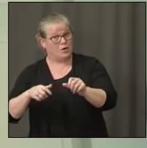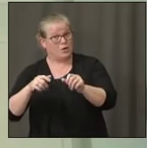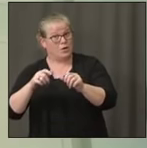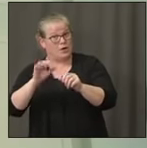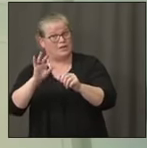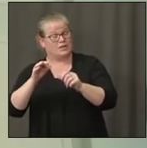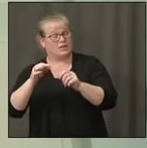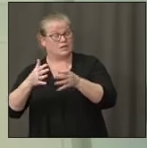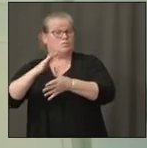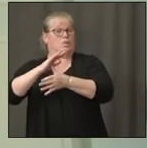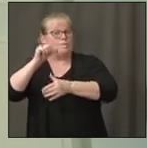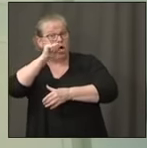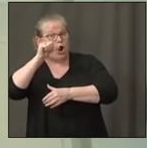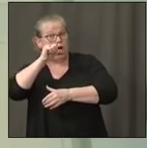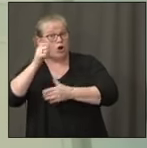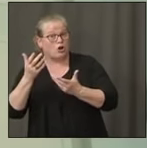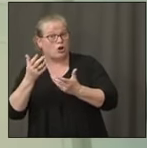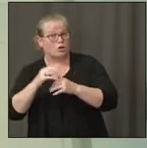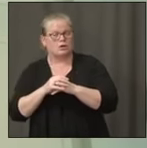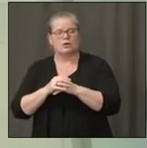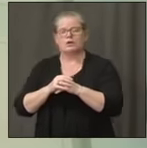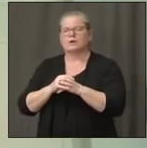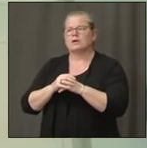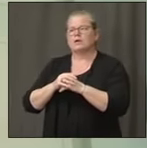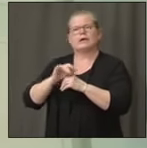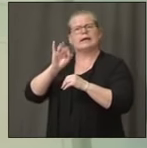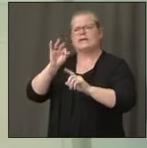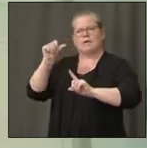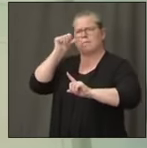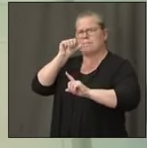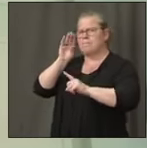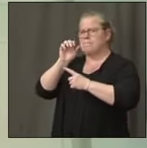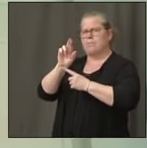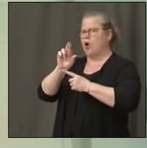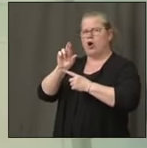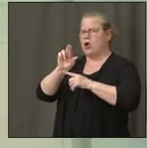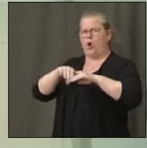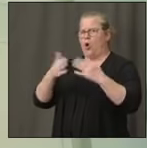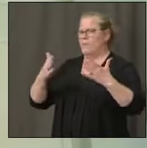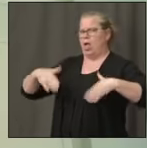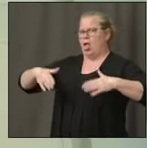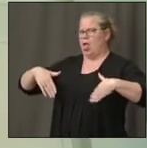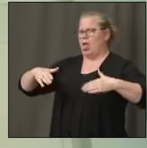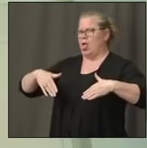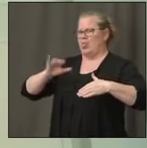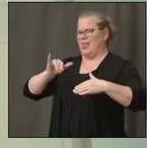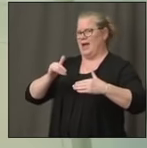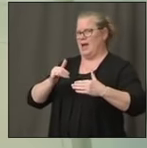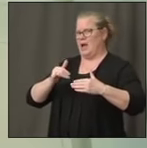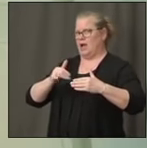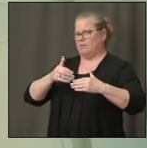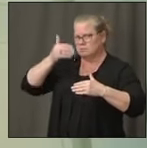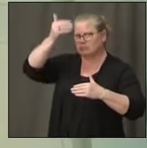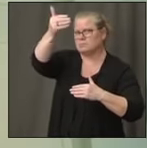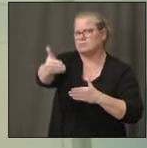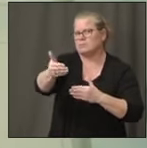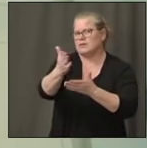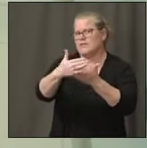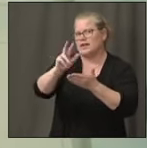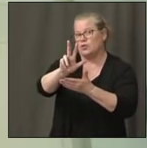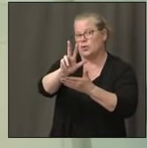primarily a bar, or if it is a bar, that's not able to be open until phase three. Offering a dining experience and food